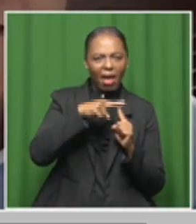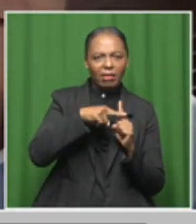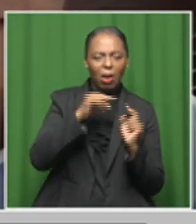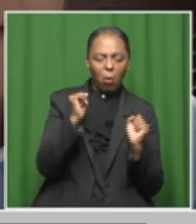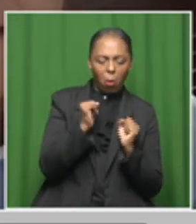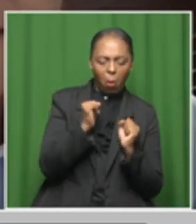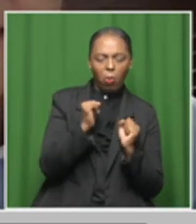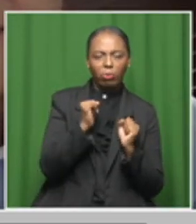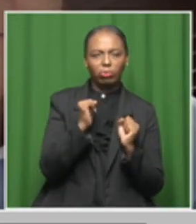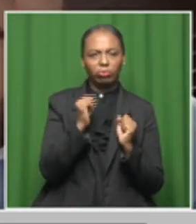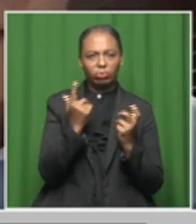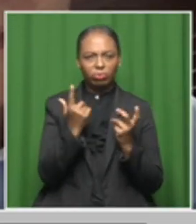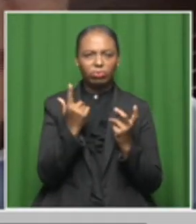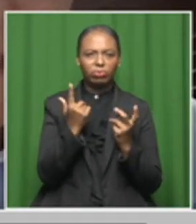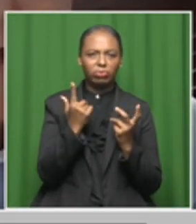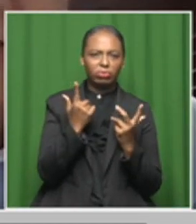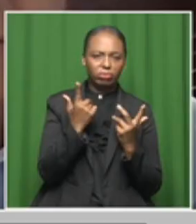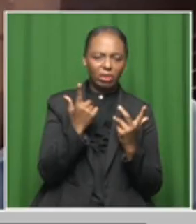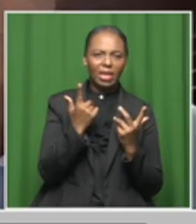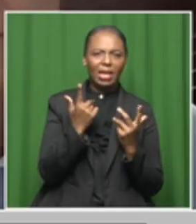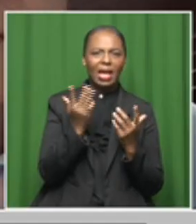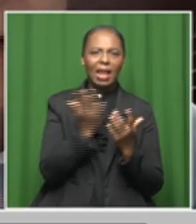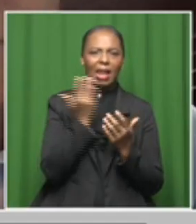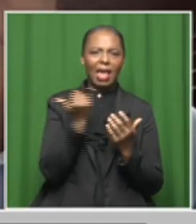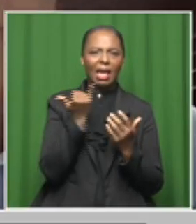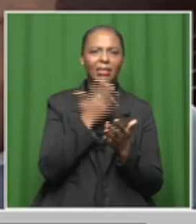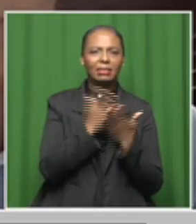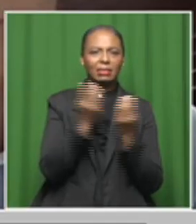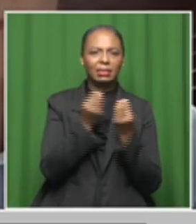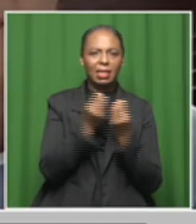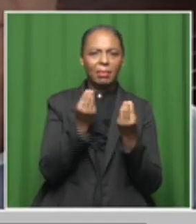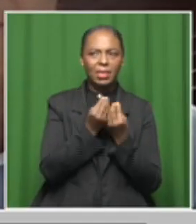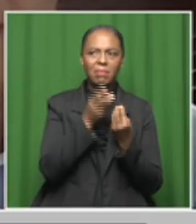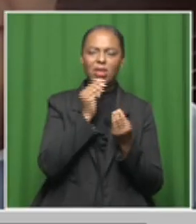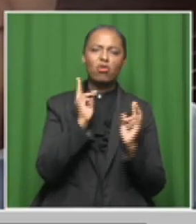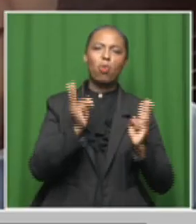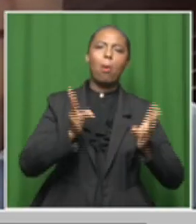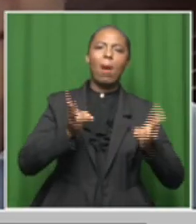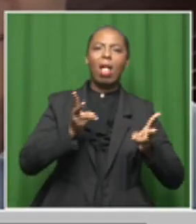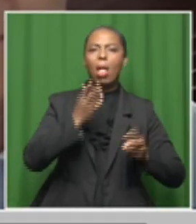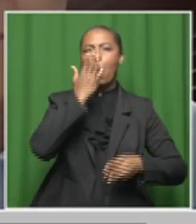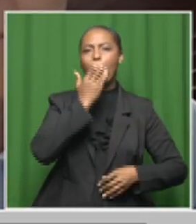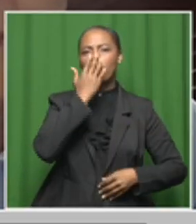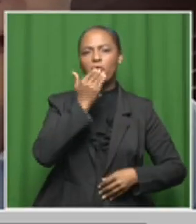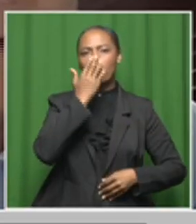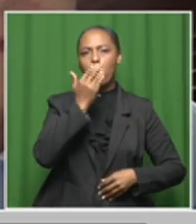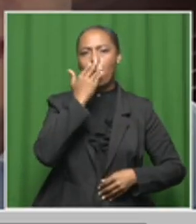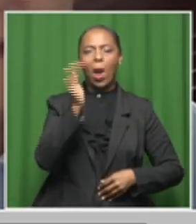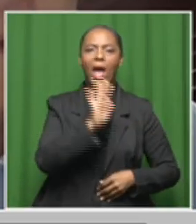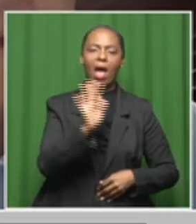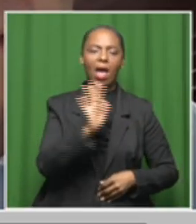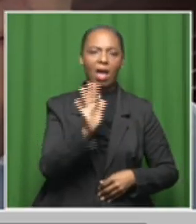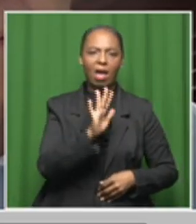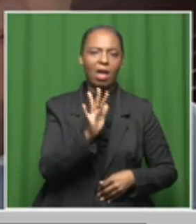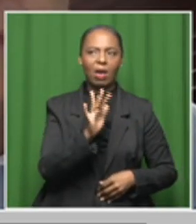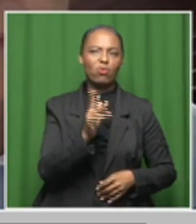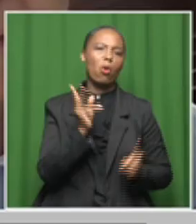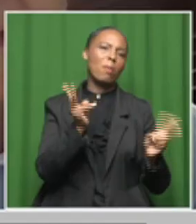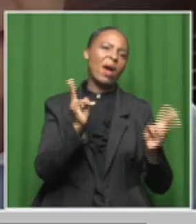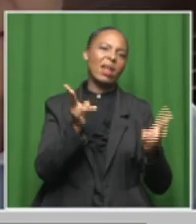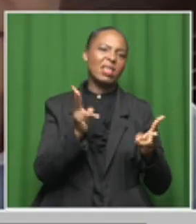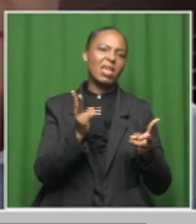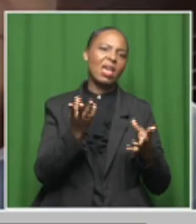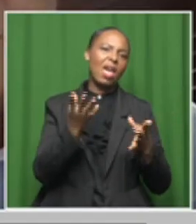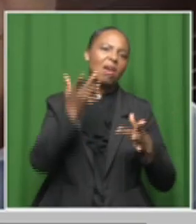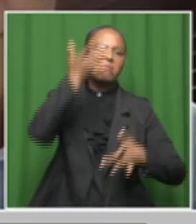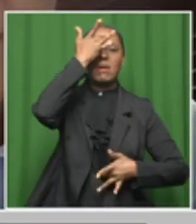It feels like something else has hit you, not this common cold that we often get during